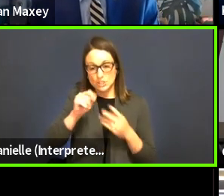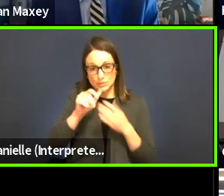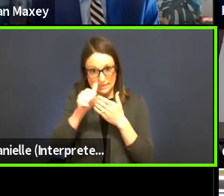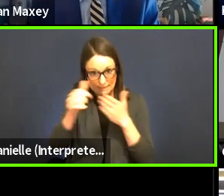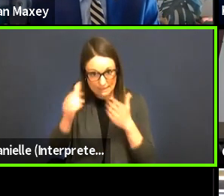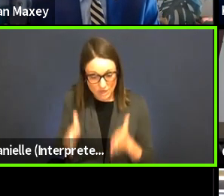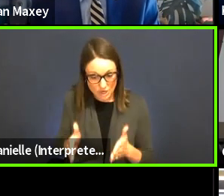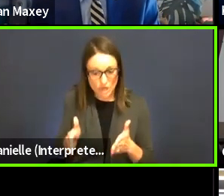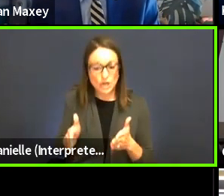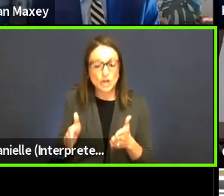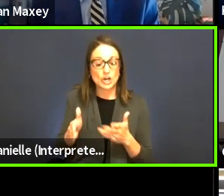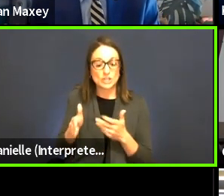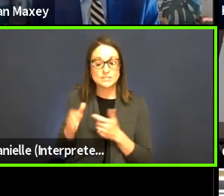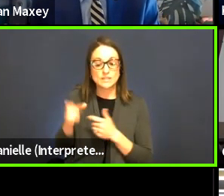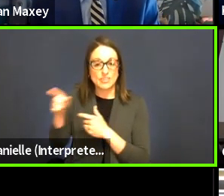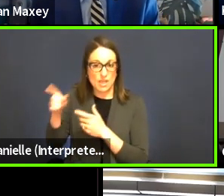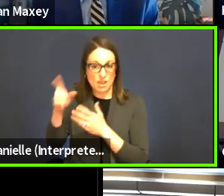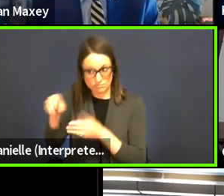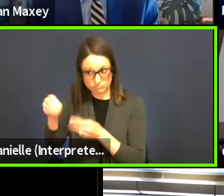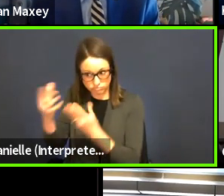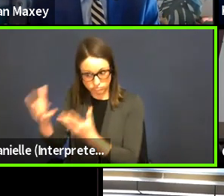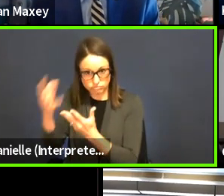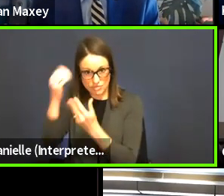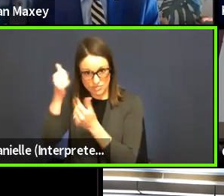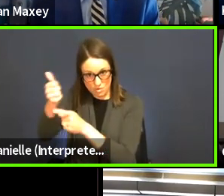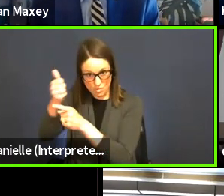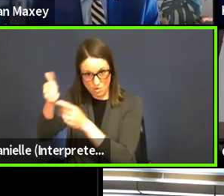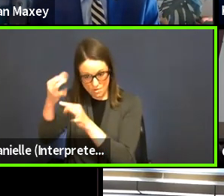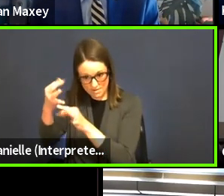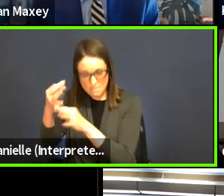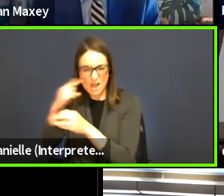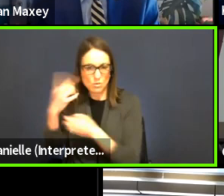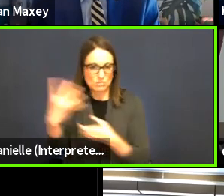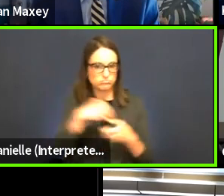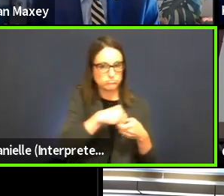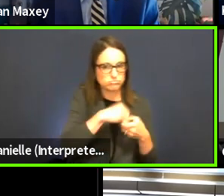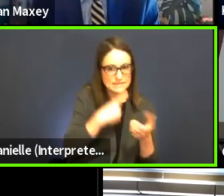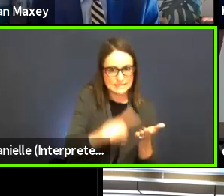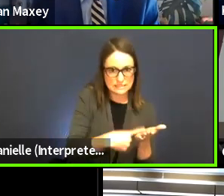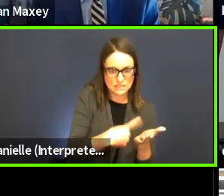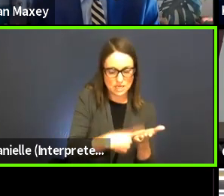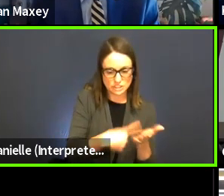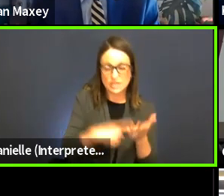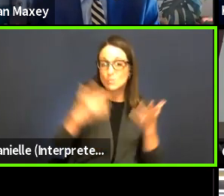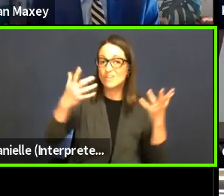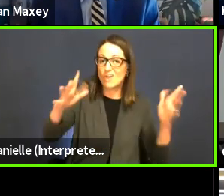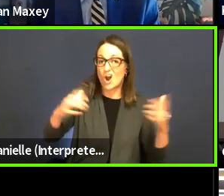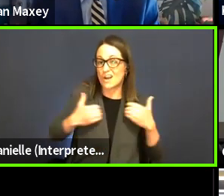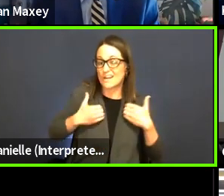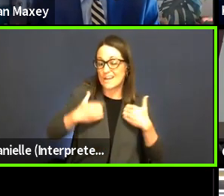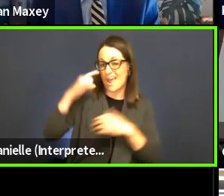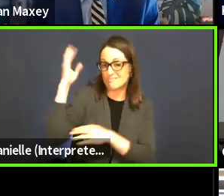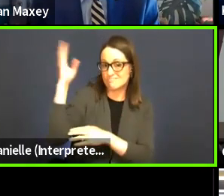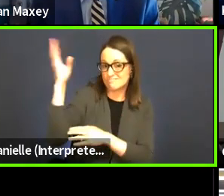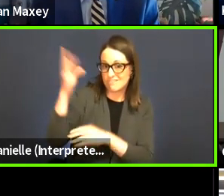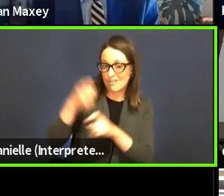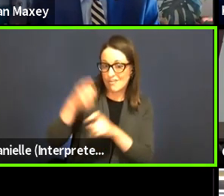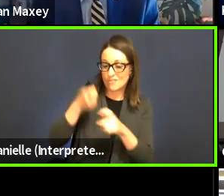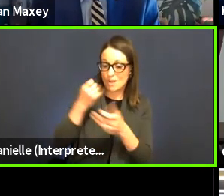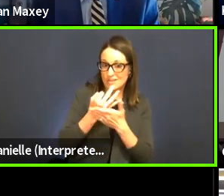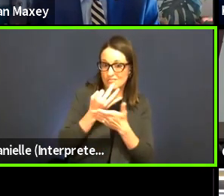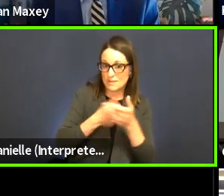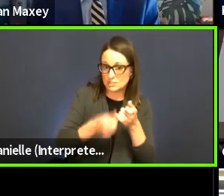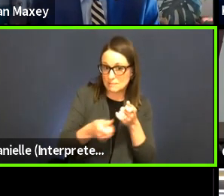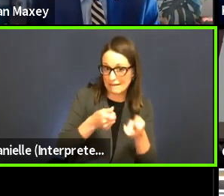21 budget reduction discussions. And we've already received presentations from information management and